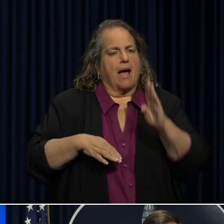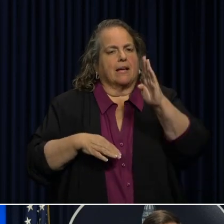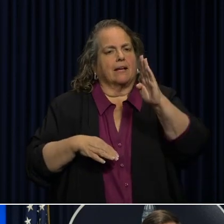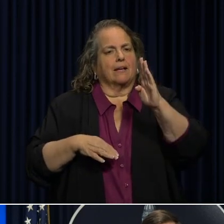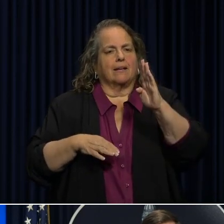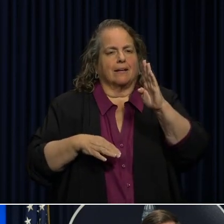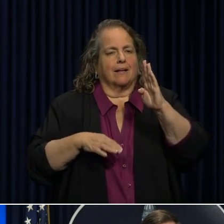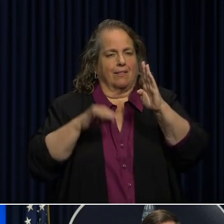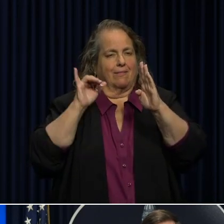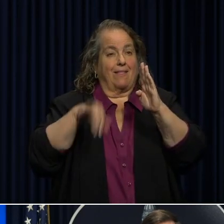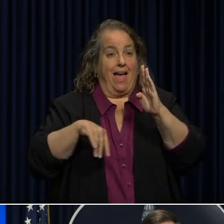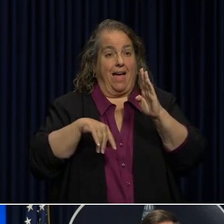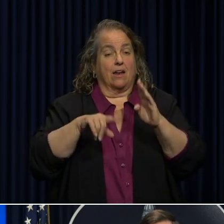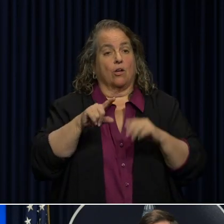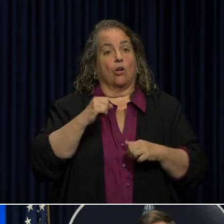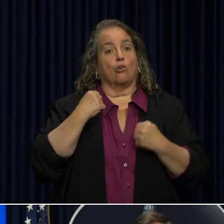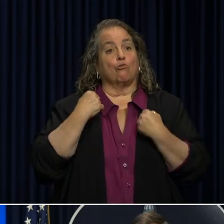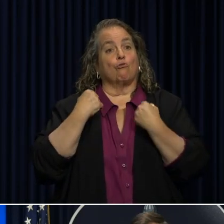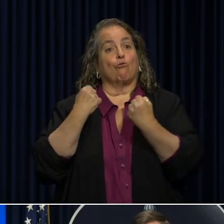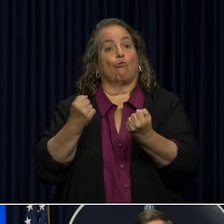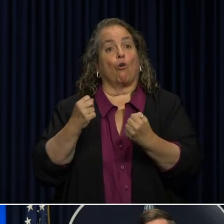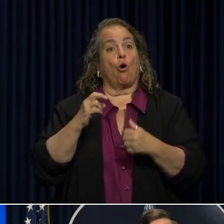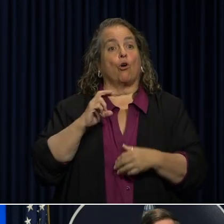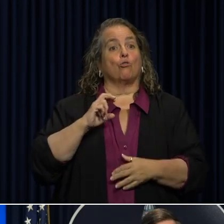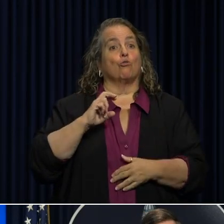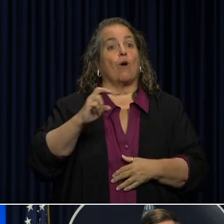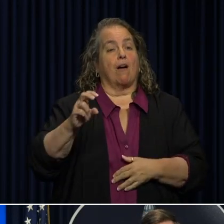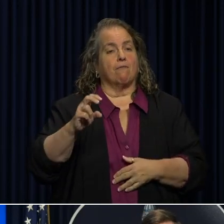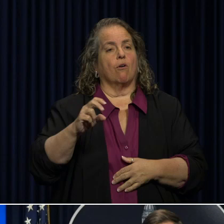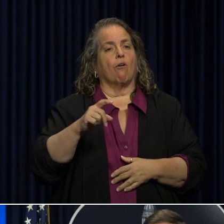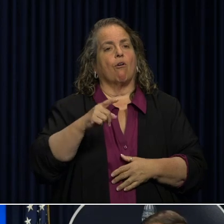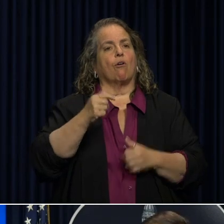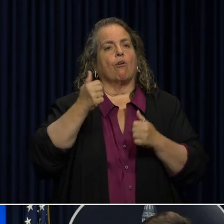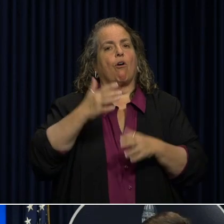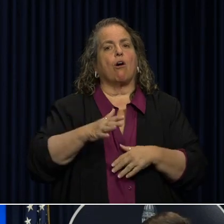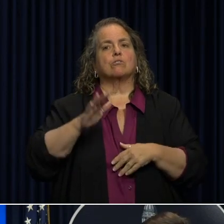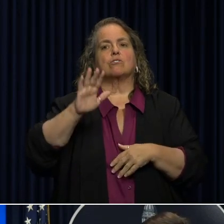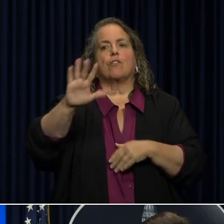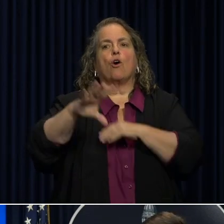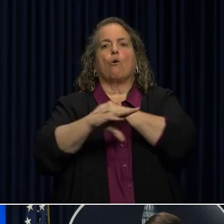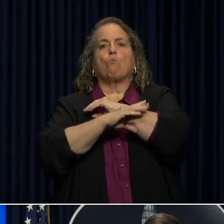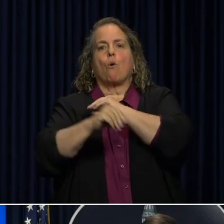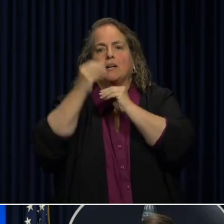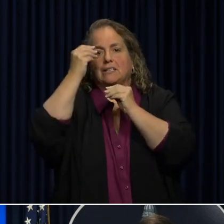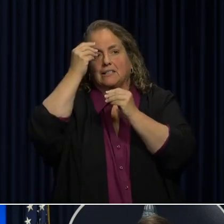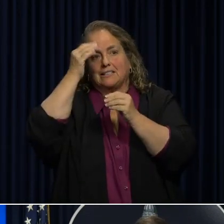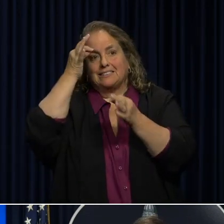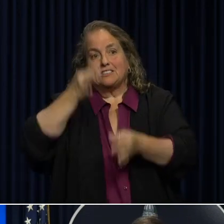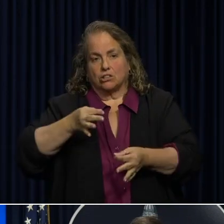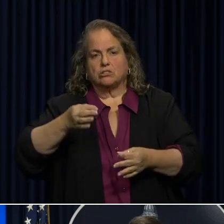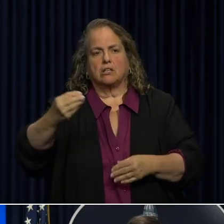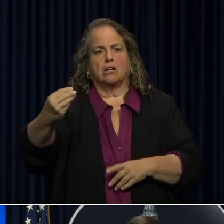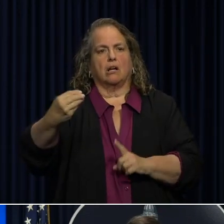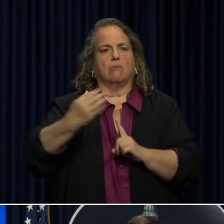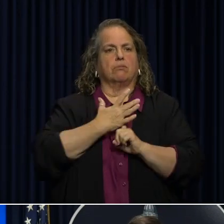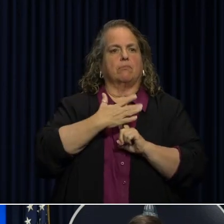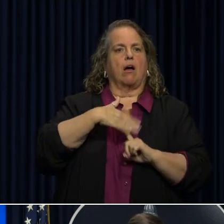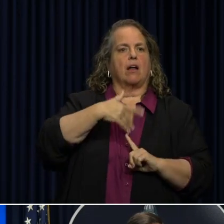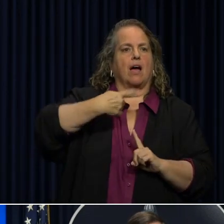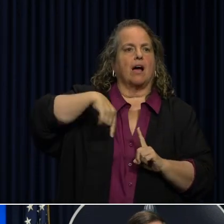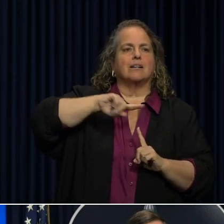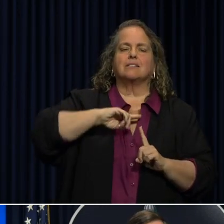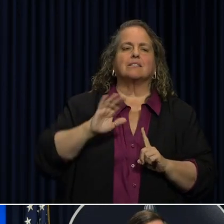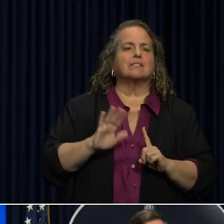travel and make other people's poor decisions impact us. Finally, report